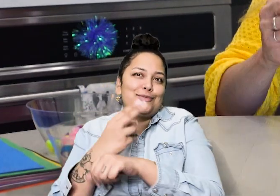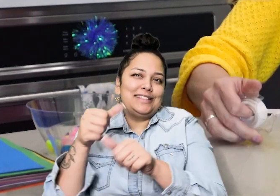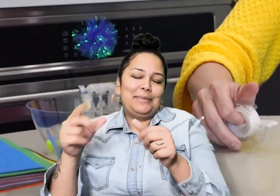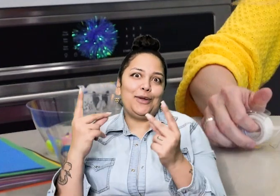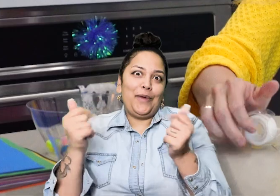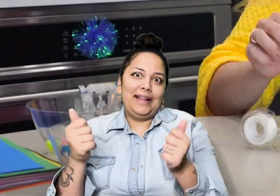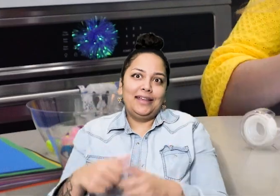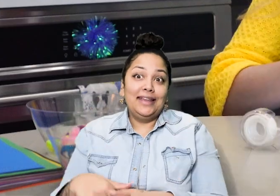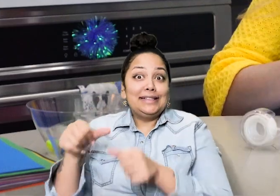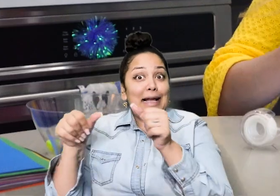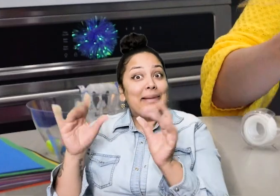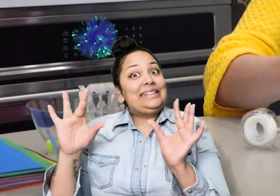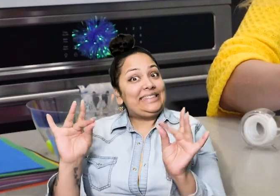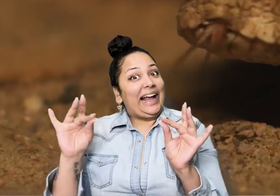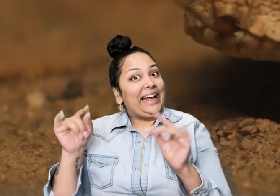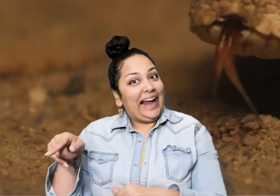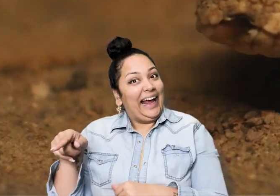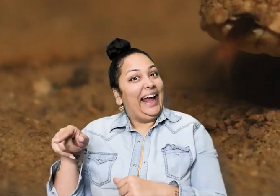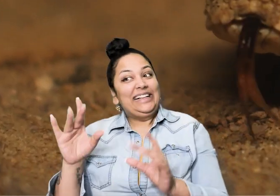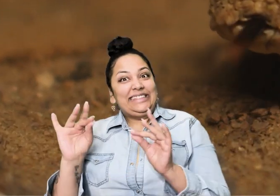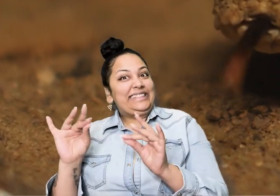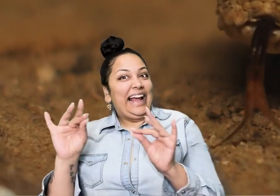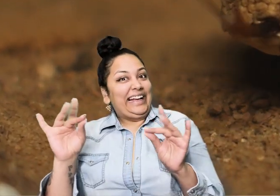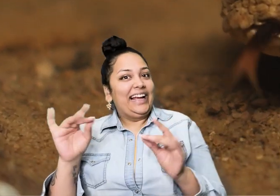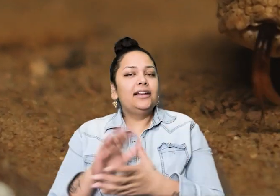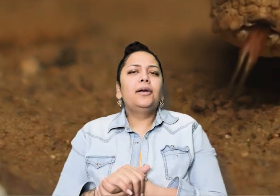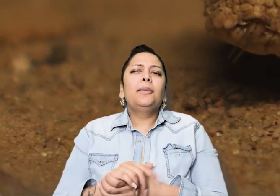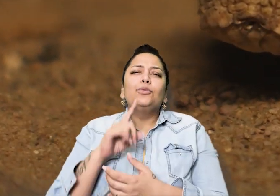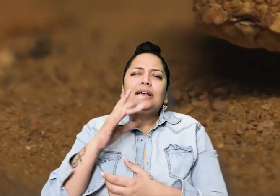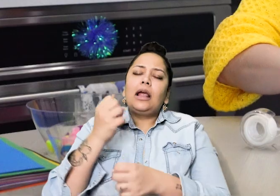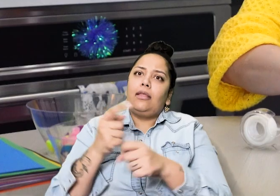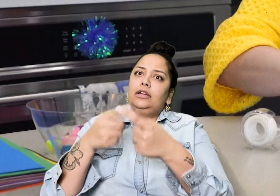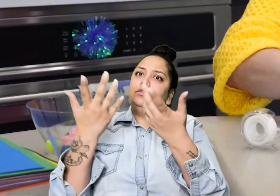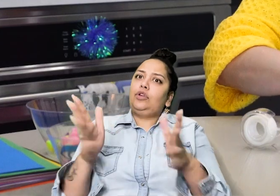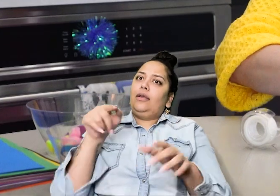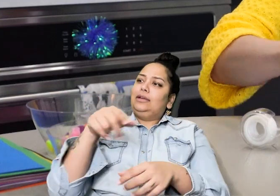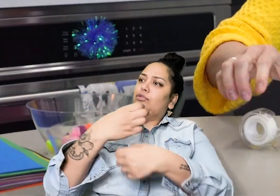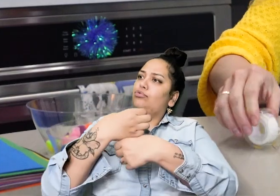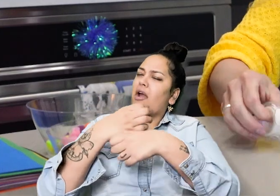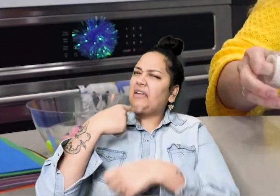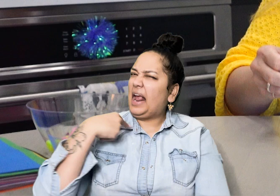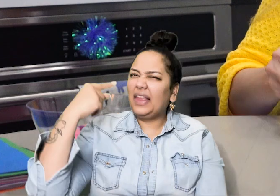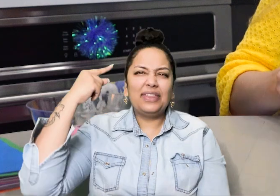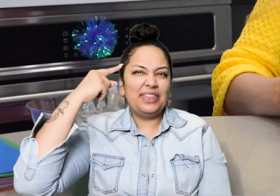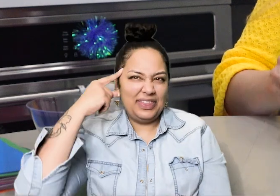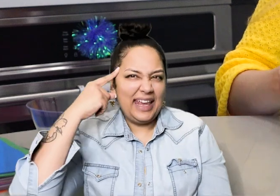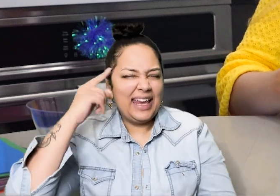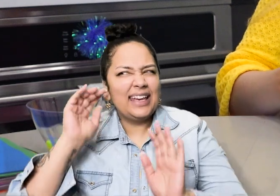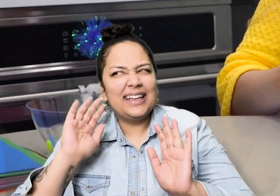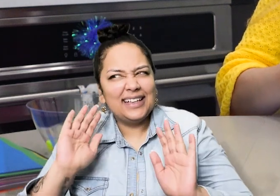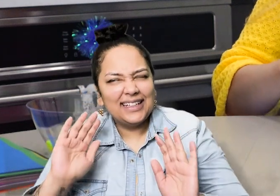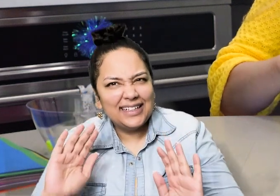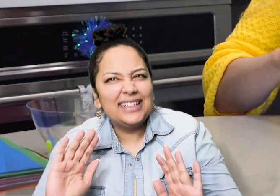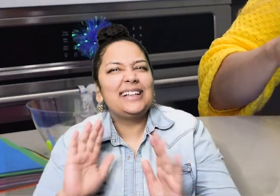it's nice and quick. Tape is sticky. And really gets the job done in